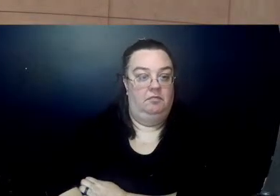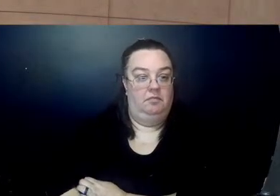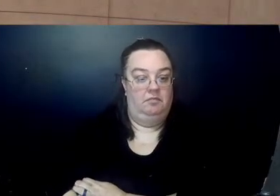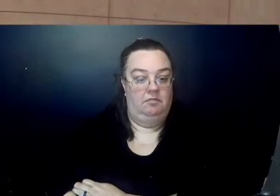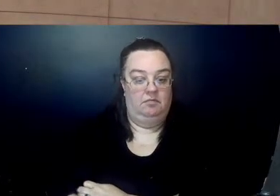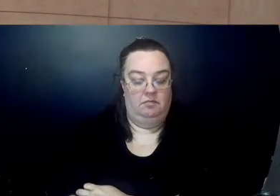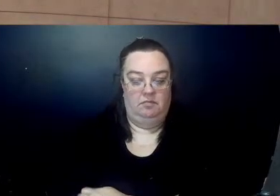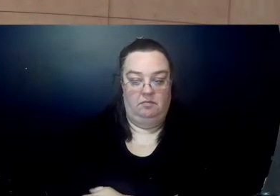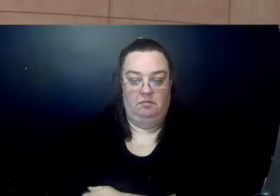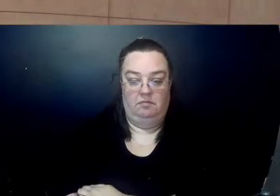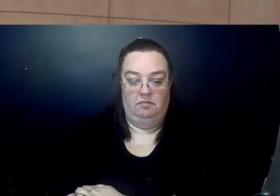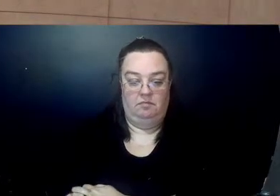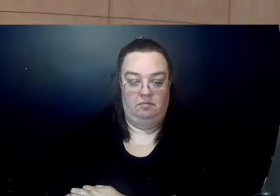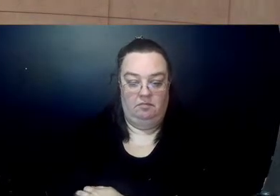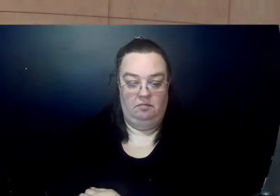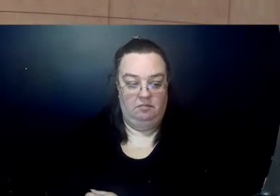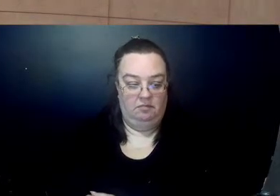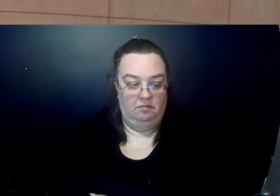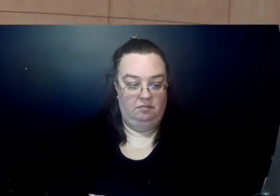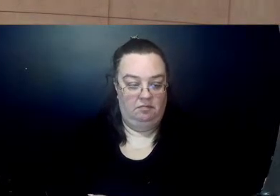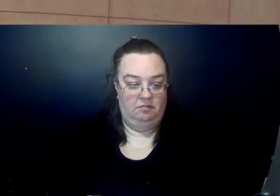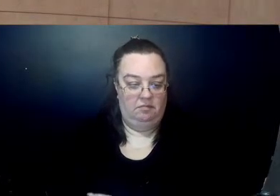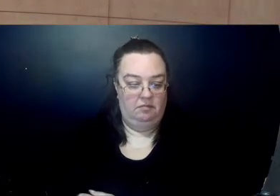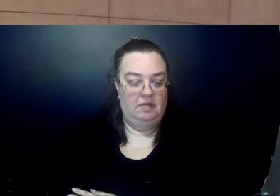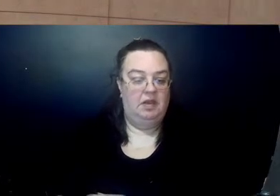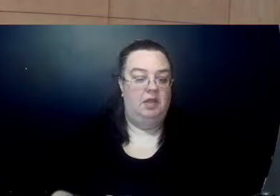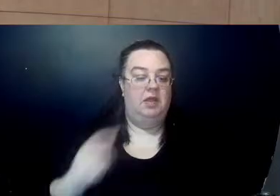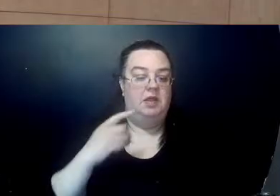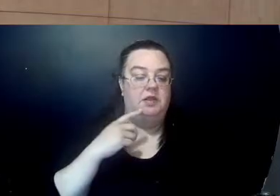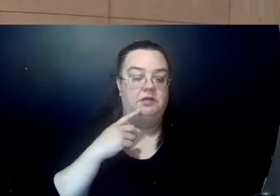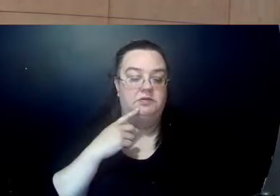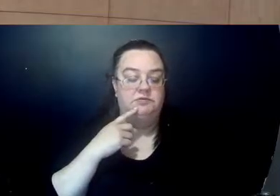promote the Ward 1 council member?